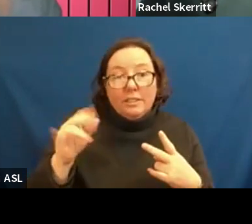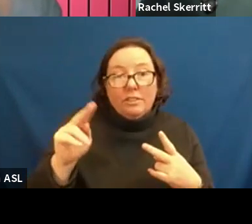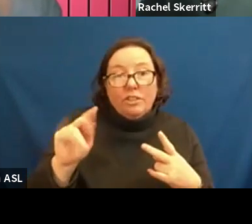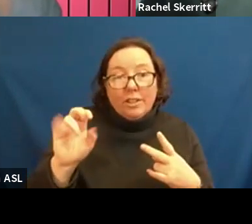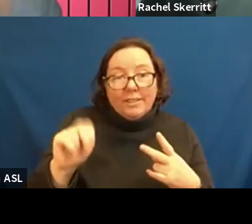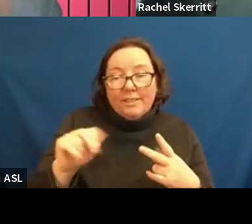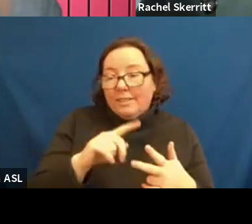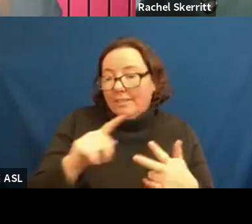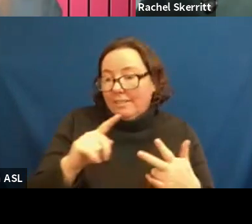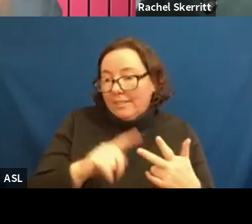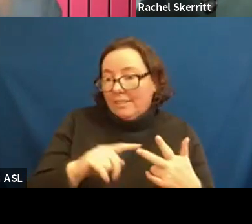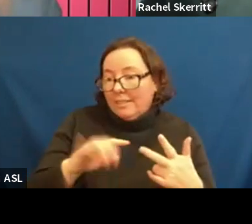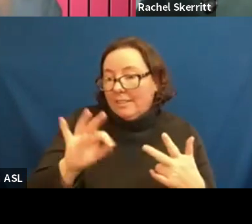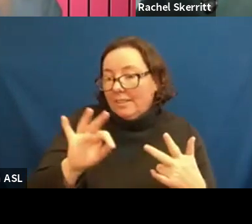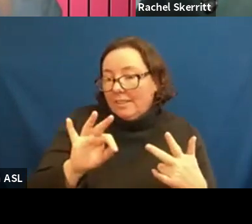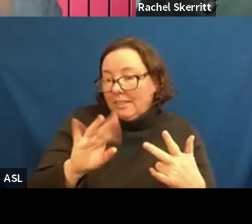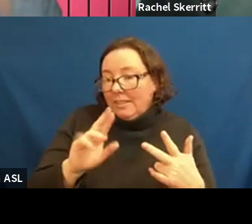Nora?